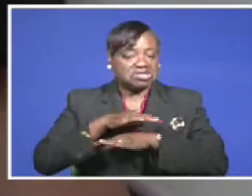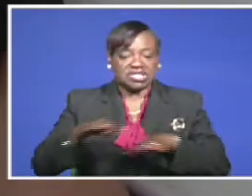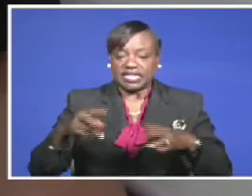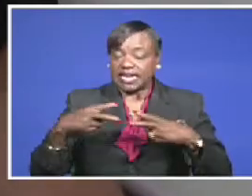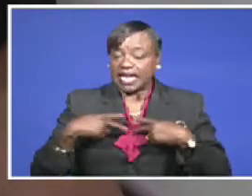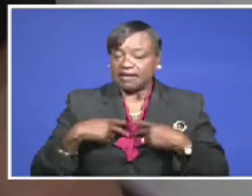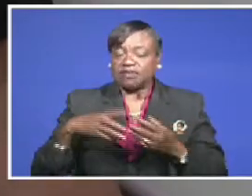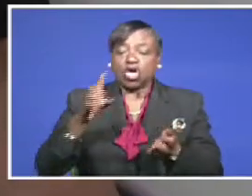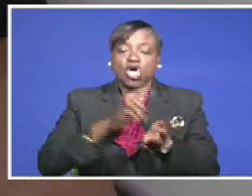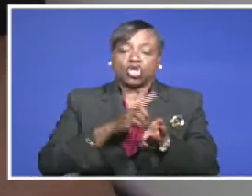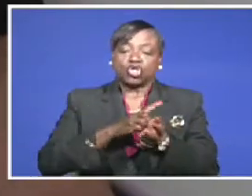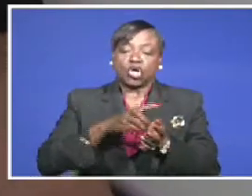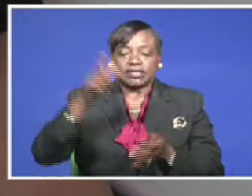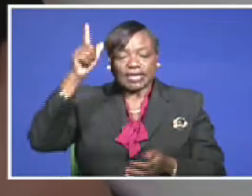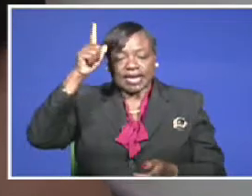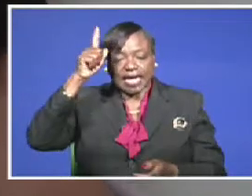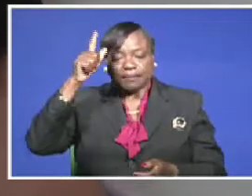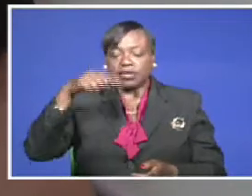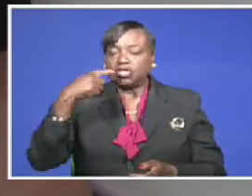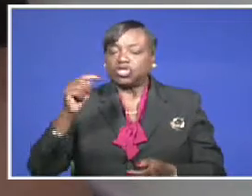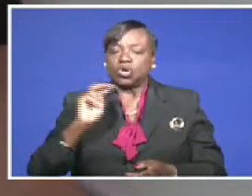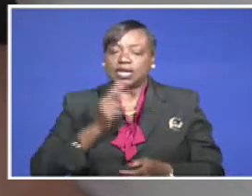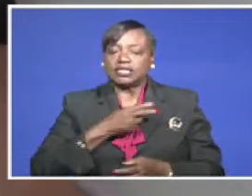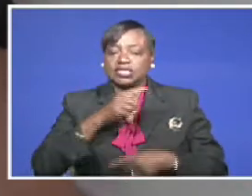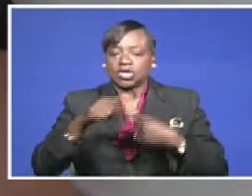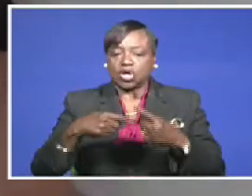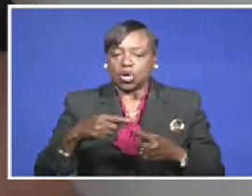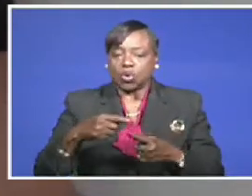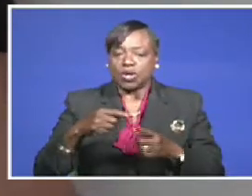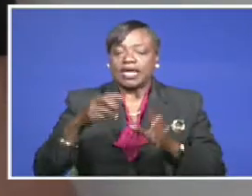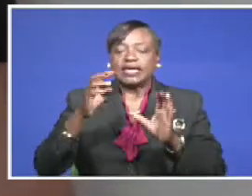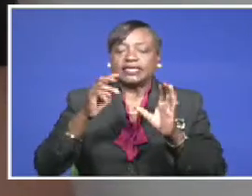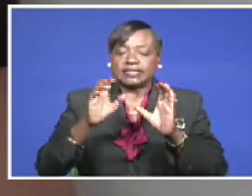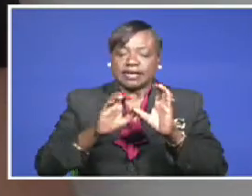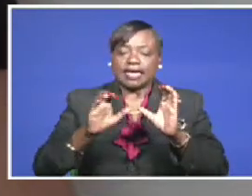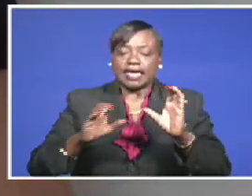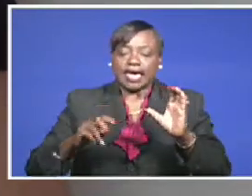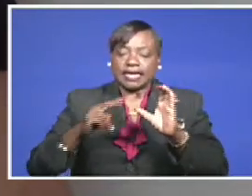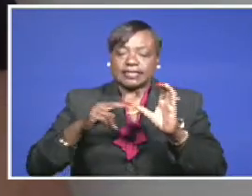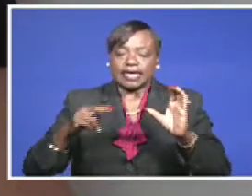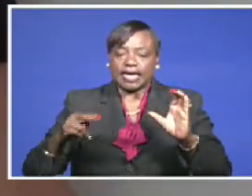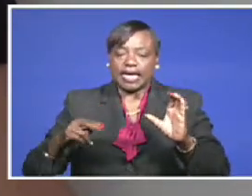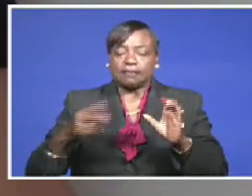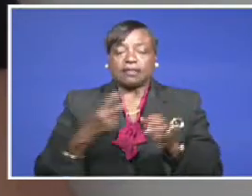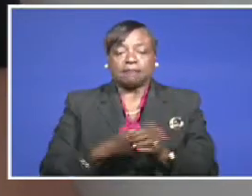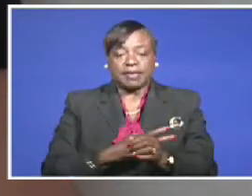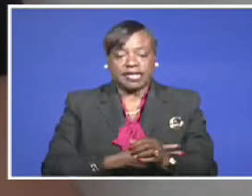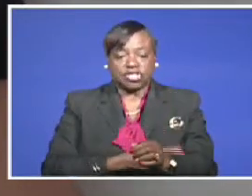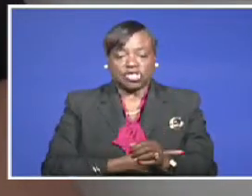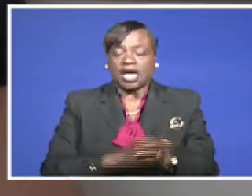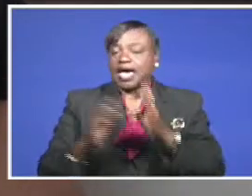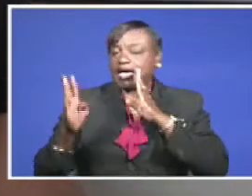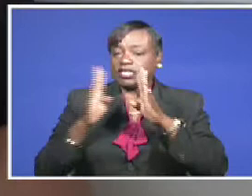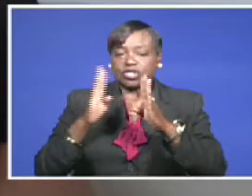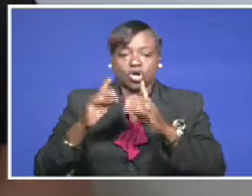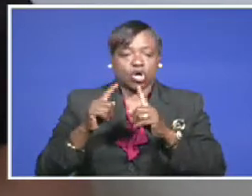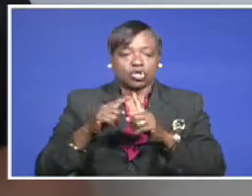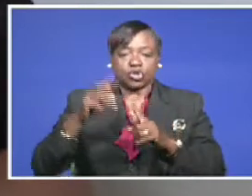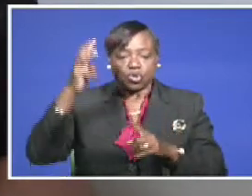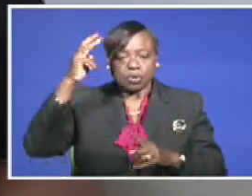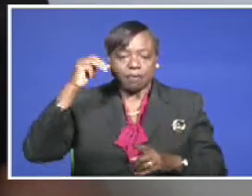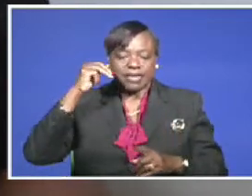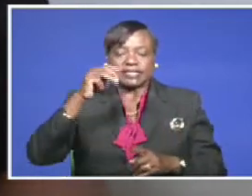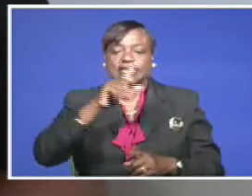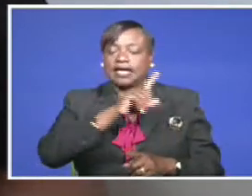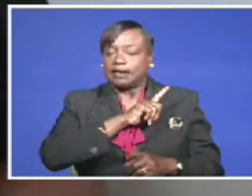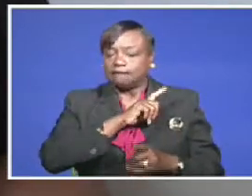Dr. Leibman told us to go Cable Beach. You go straight to the Heart Foundation, you talk to Miss Linda LaFleur. As soon as we came out of